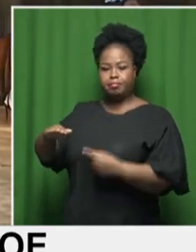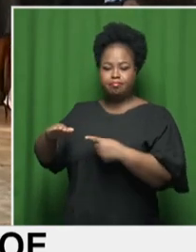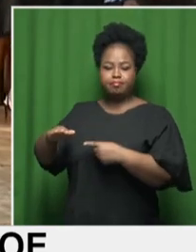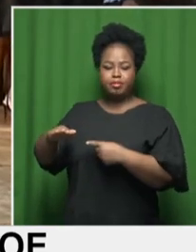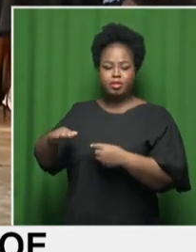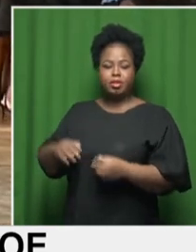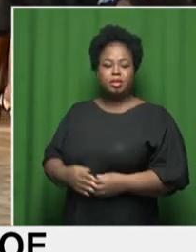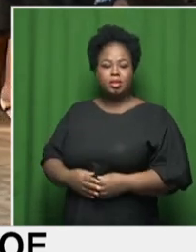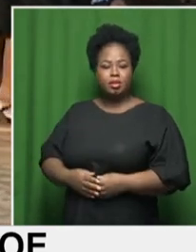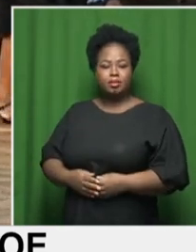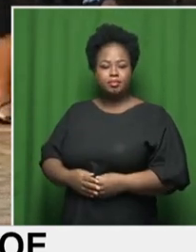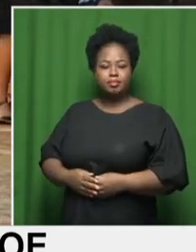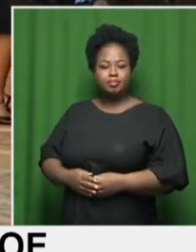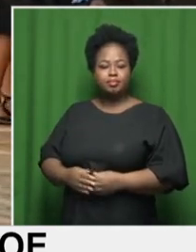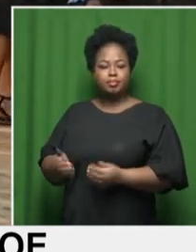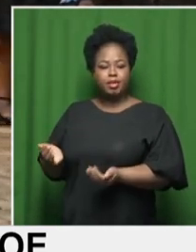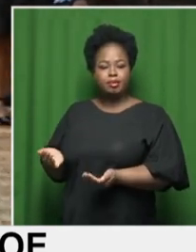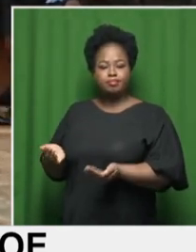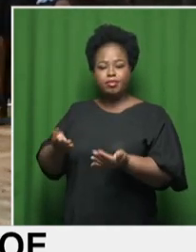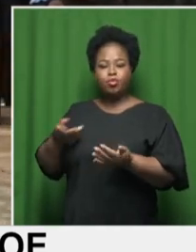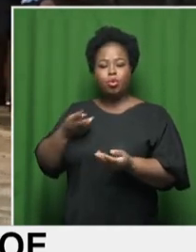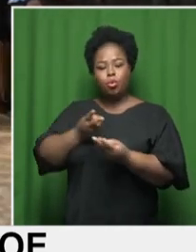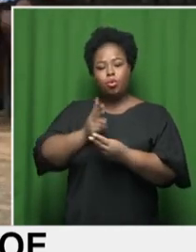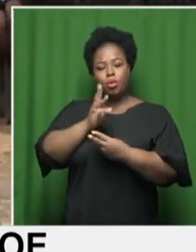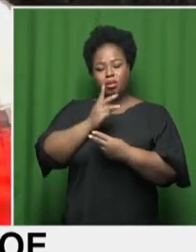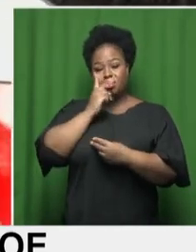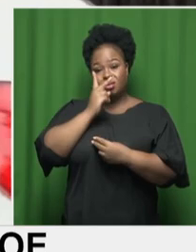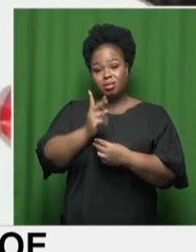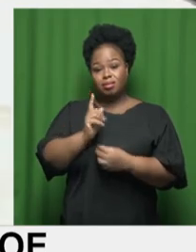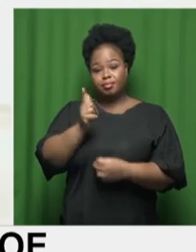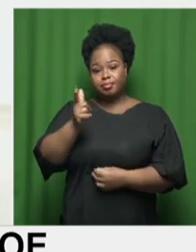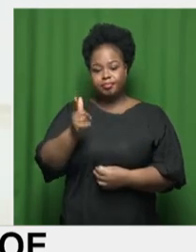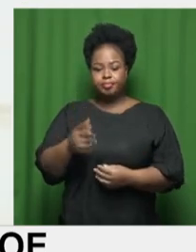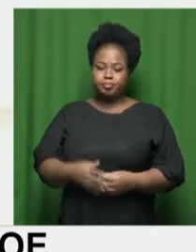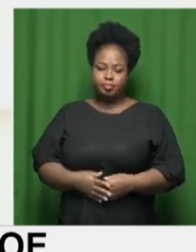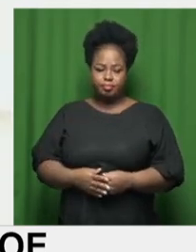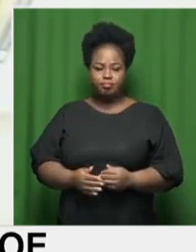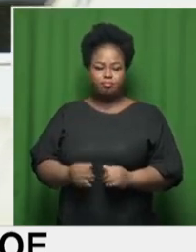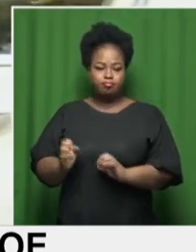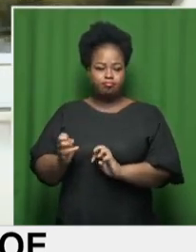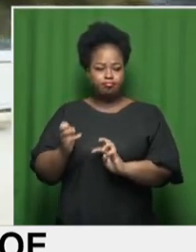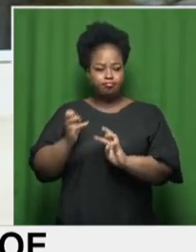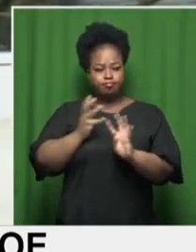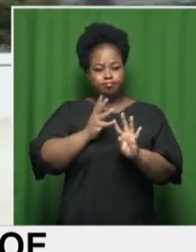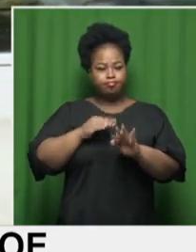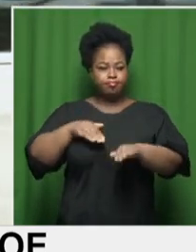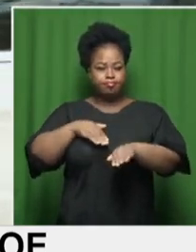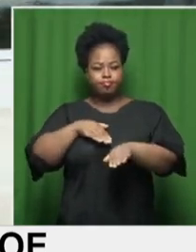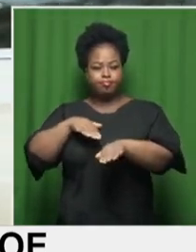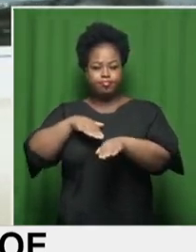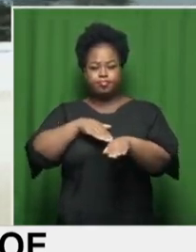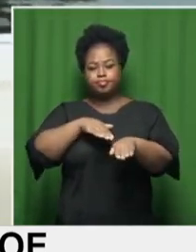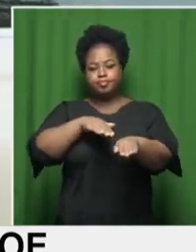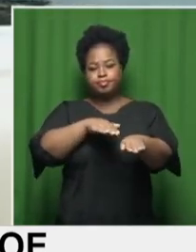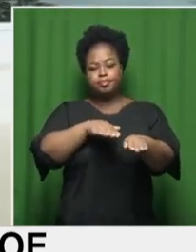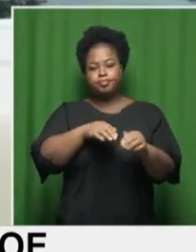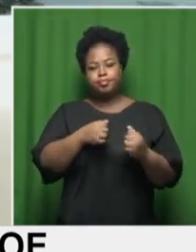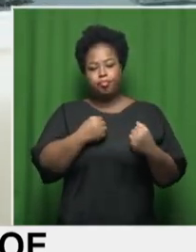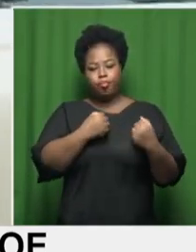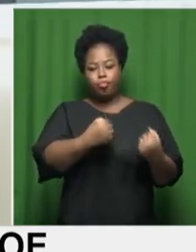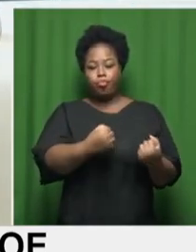take the body, and then we are expecting to see the procession leading to